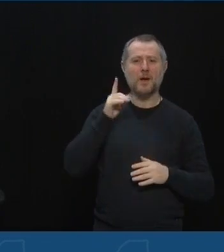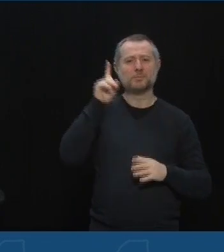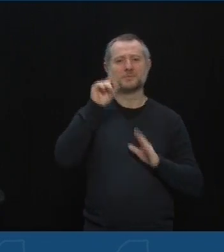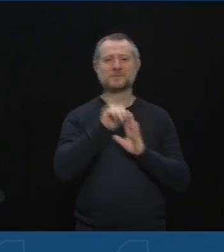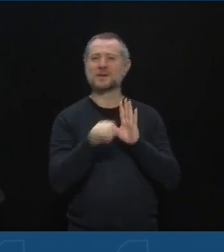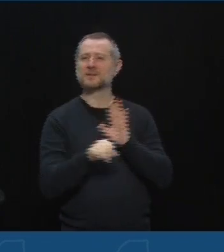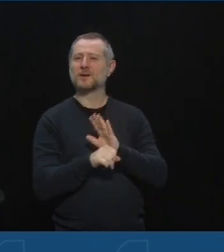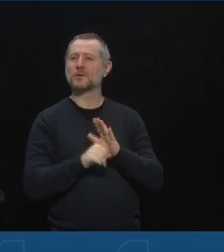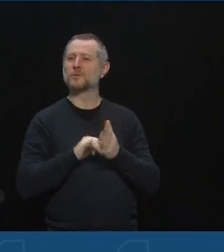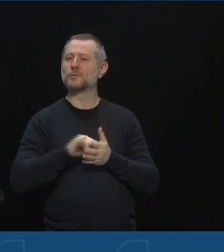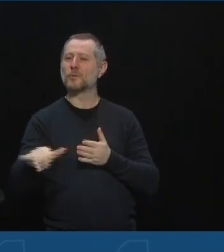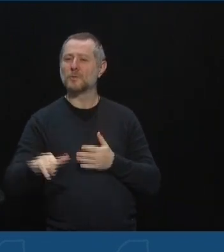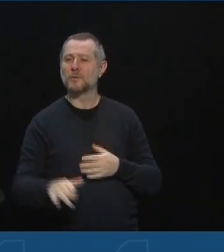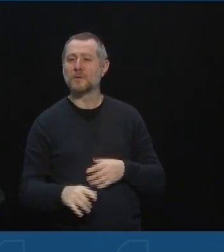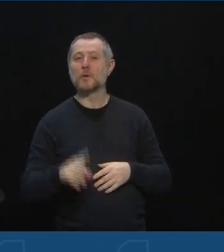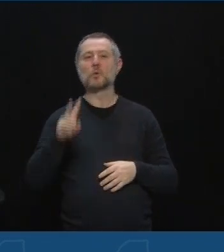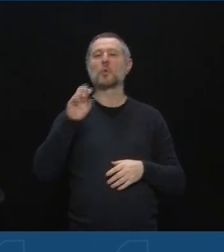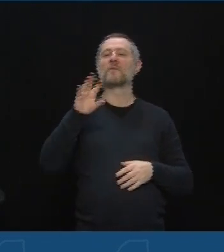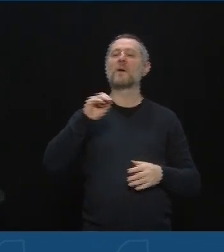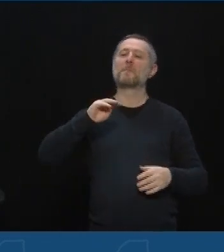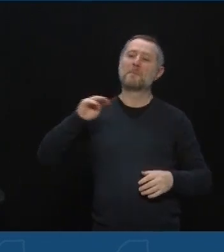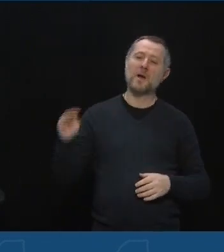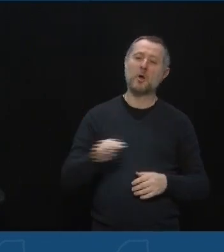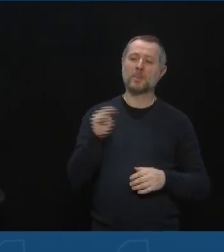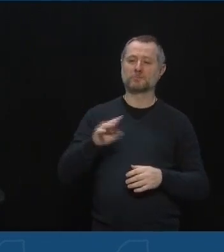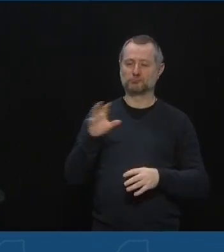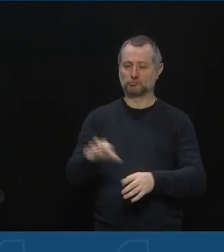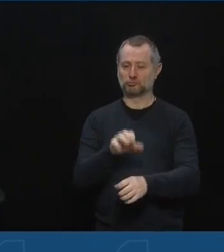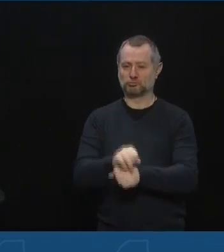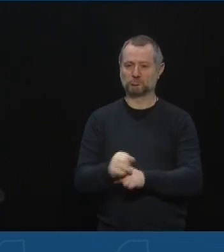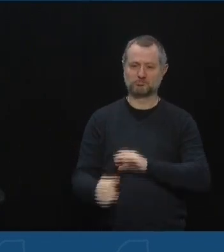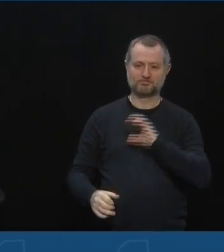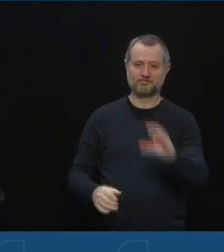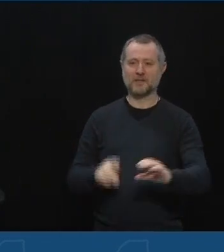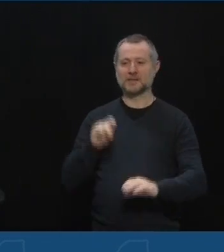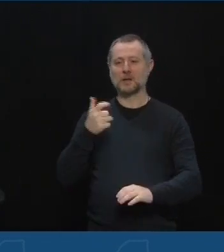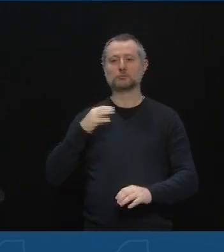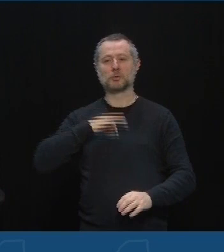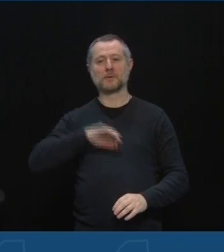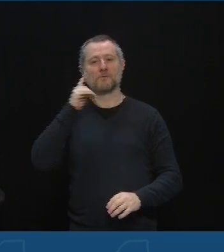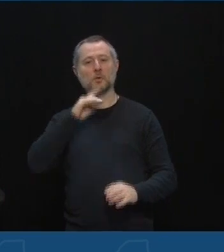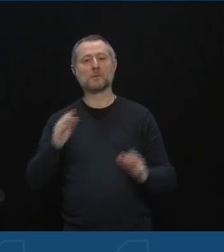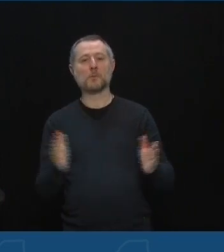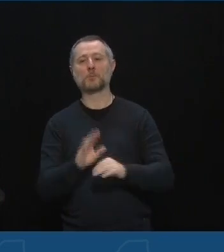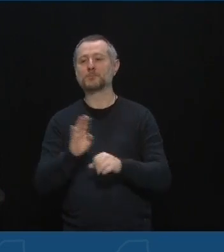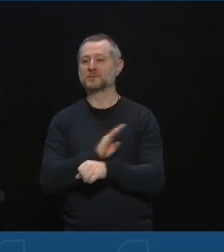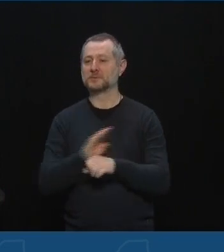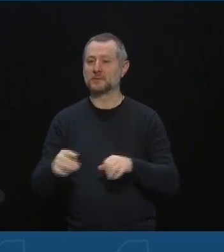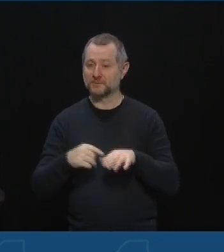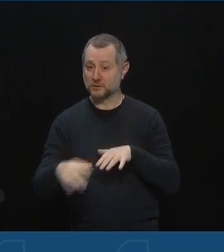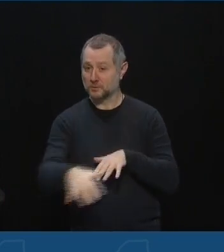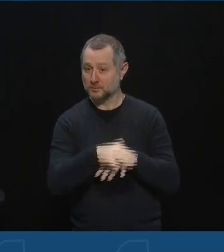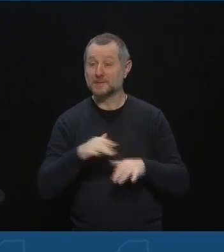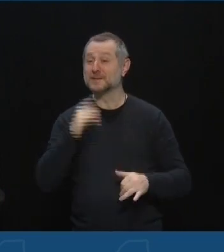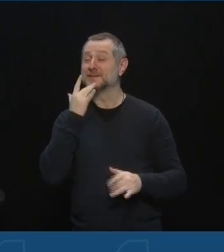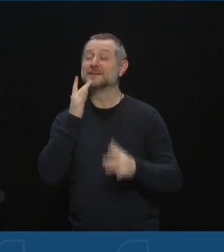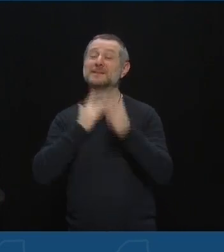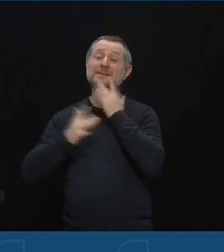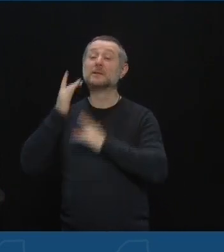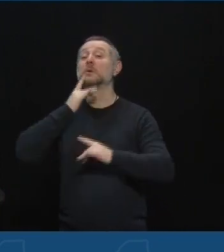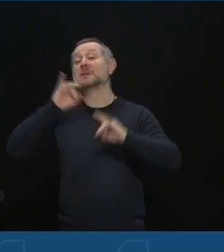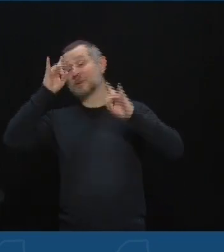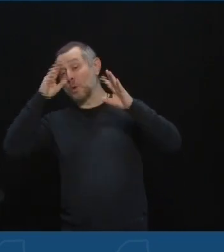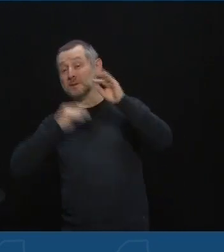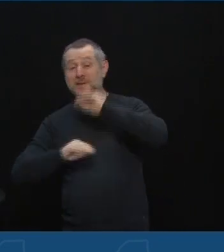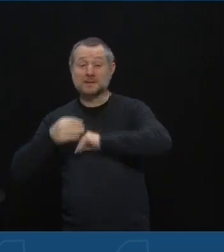going to have $250 million in tax credit for small businesses to help overcome extraordinary expenses they had to pay